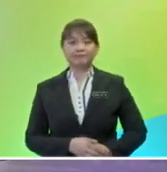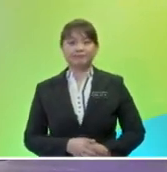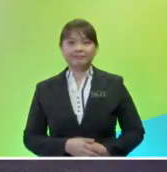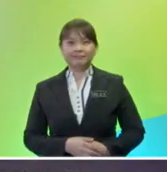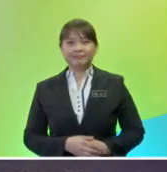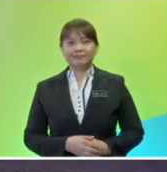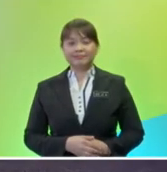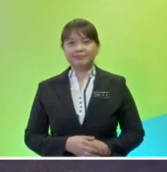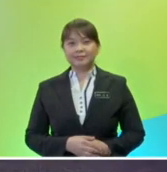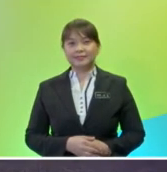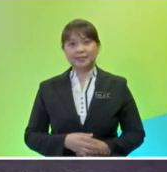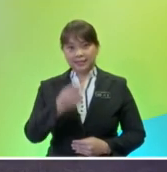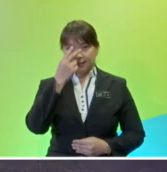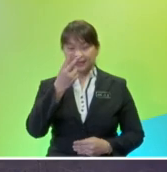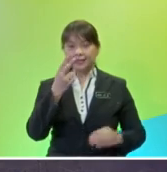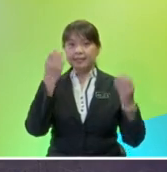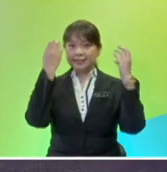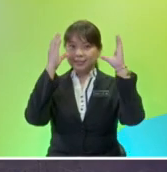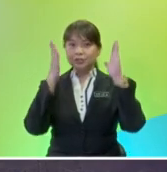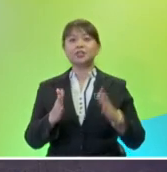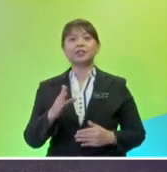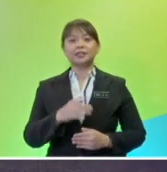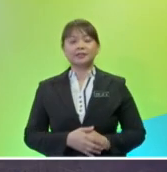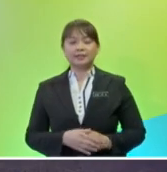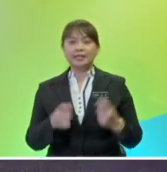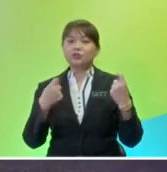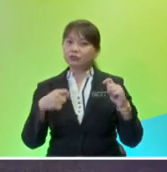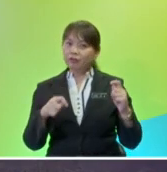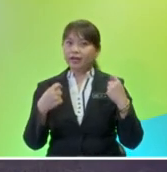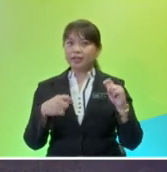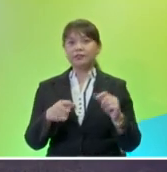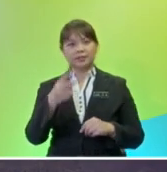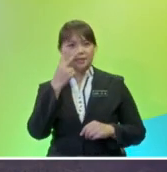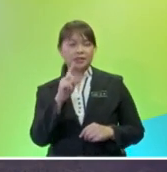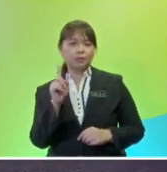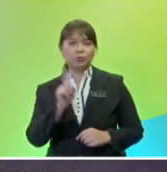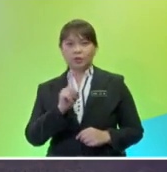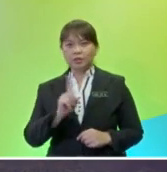magnets. That's not attracted to the magnet. And then... this pebble.